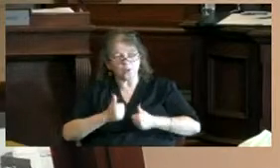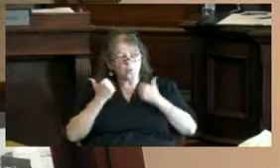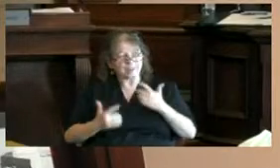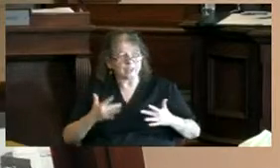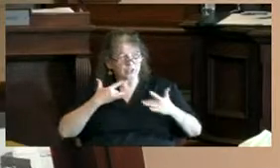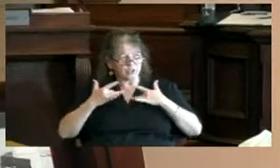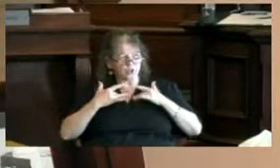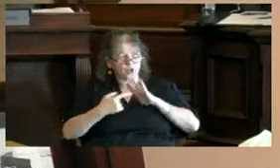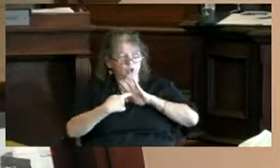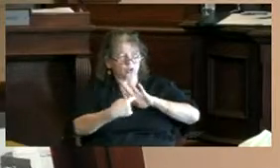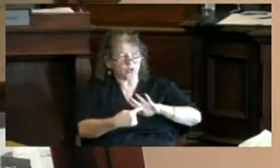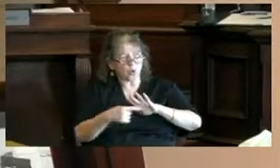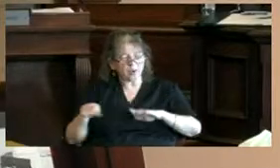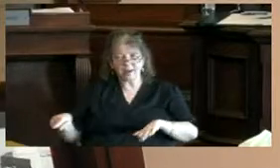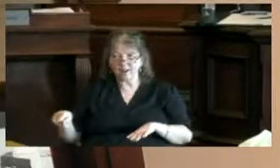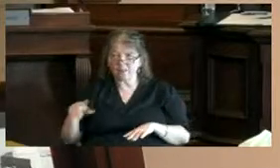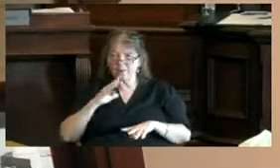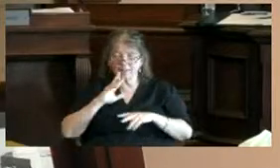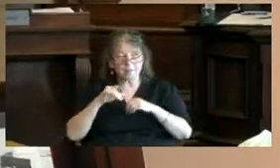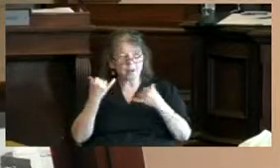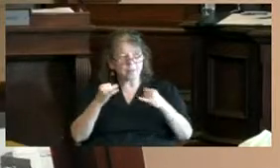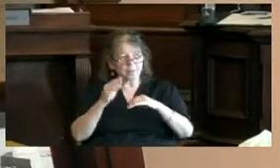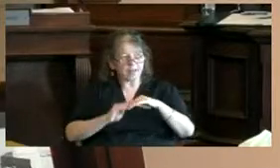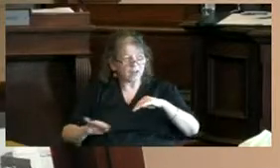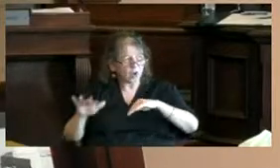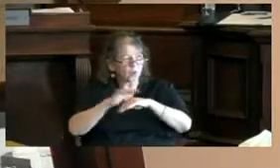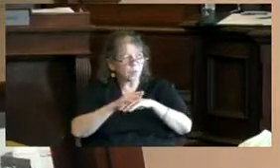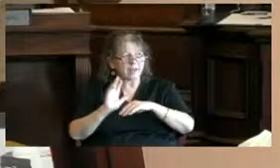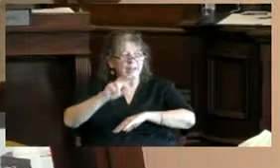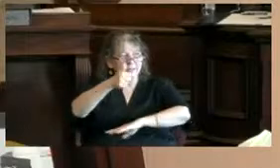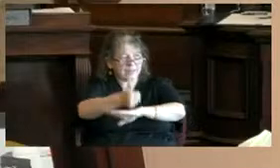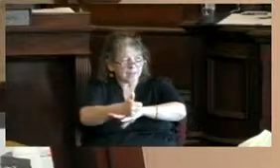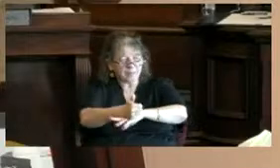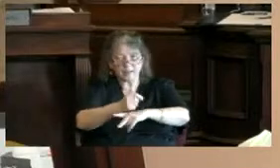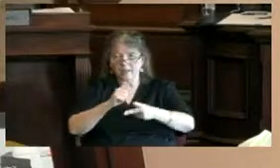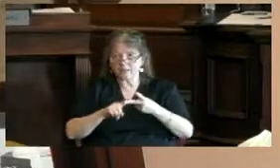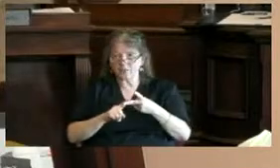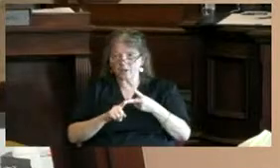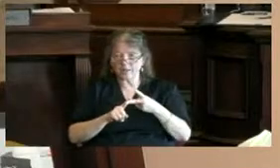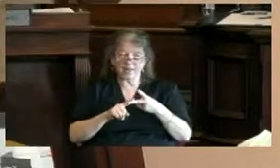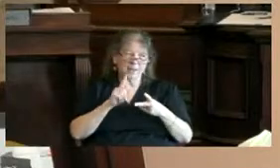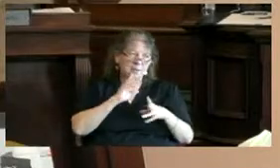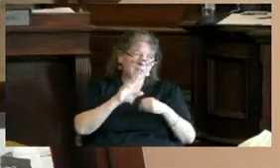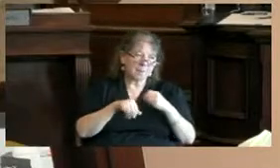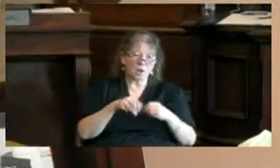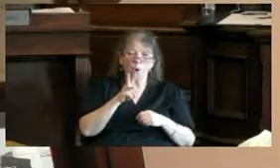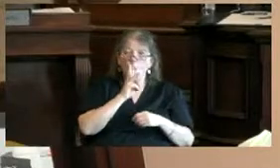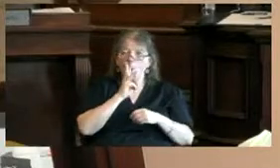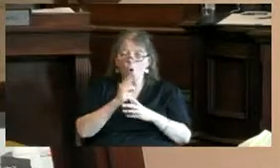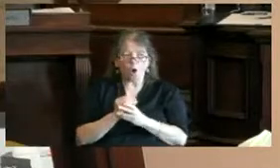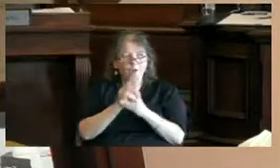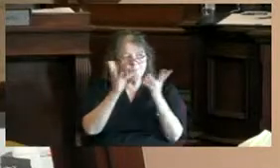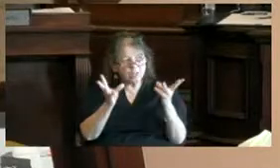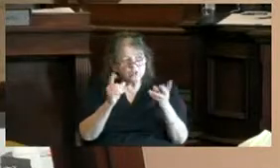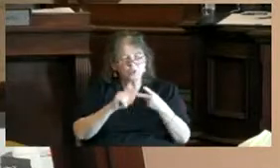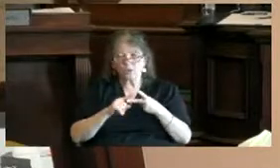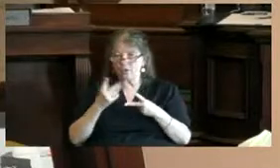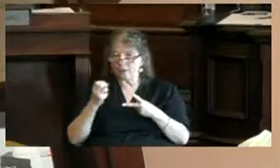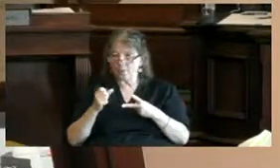regarding playground equipment and some installation of that, but they wanted a water feature, they wanted the old ice skating rink